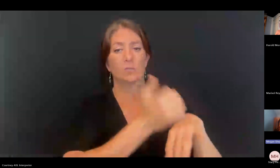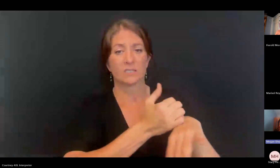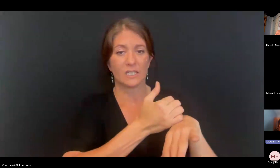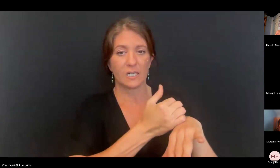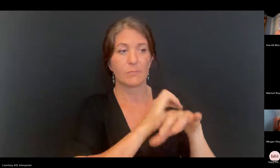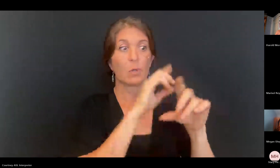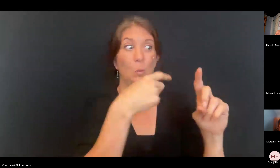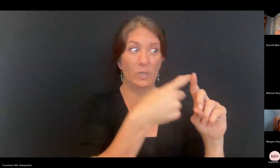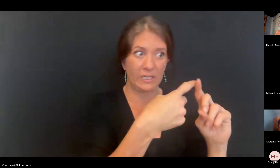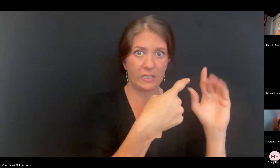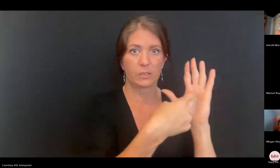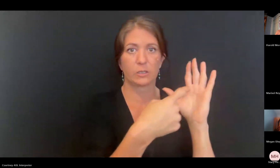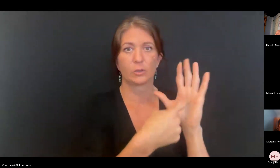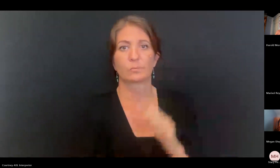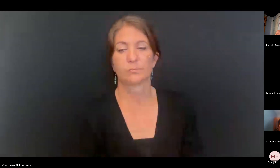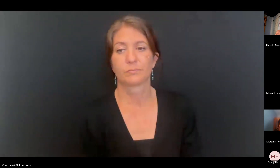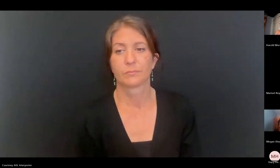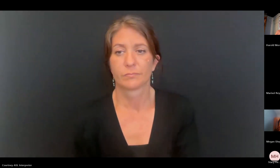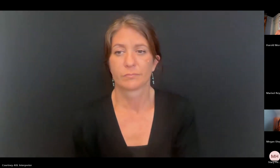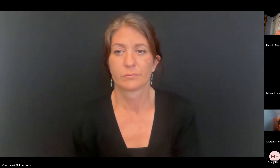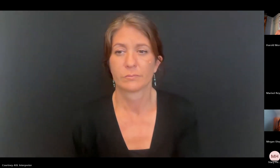due.